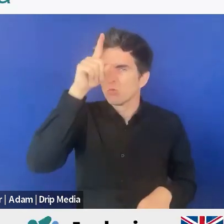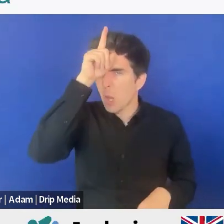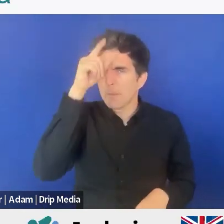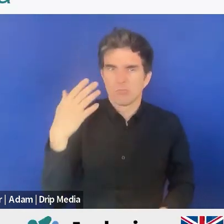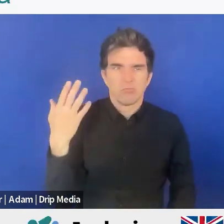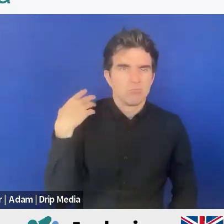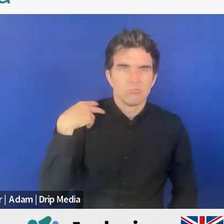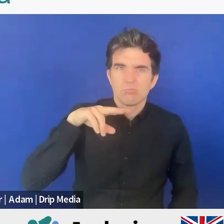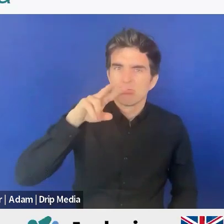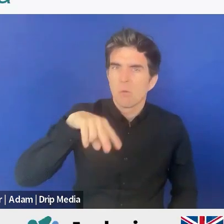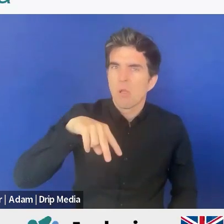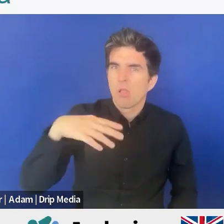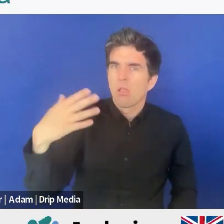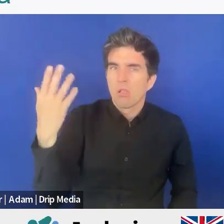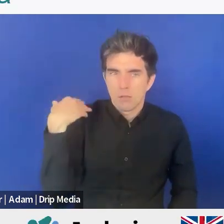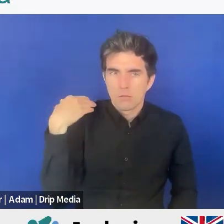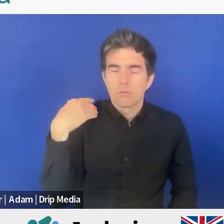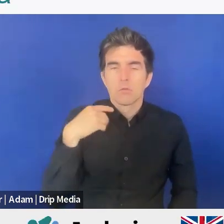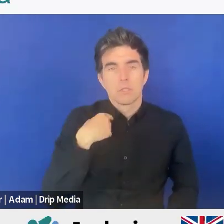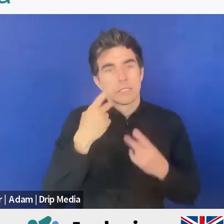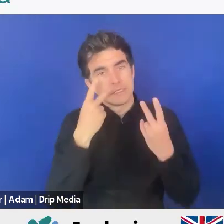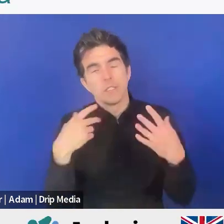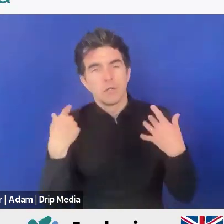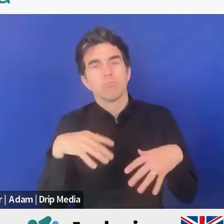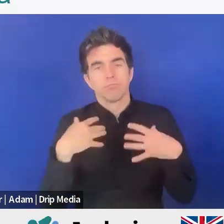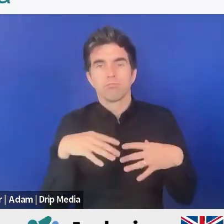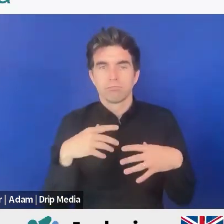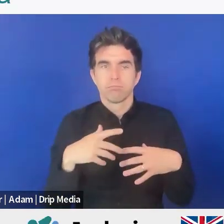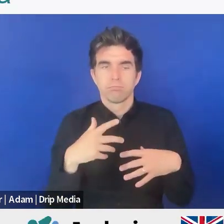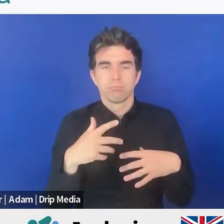mean, as a sort of large, obviously,